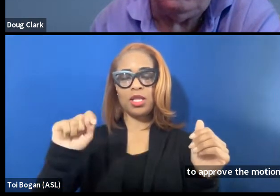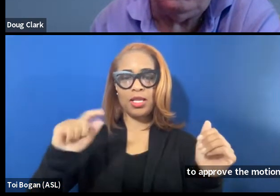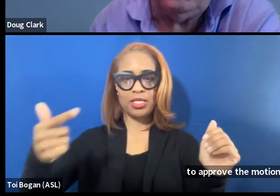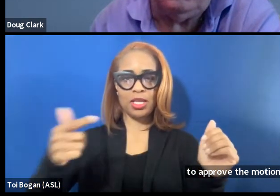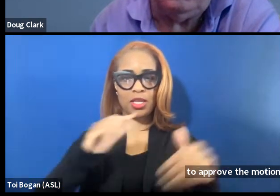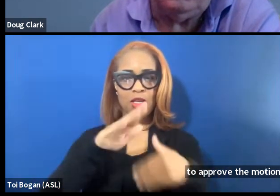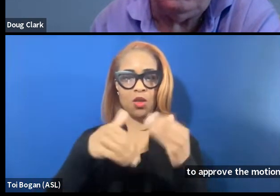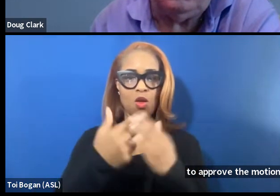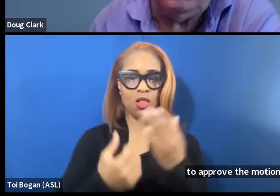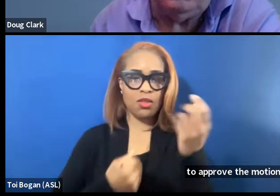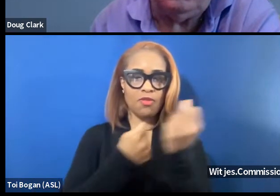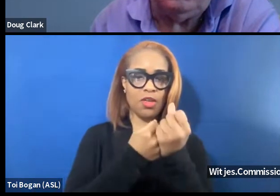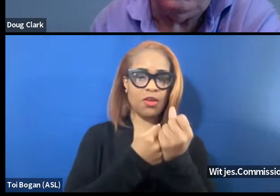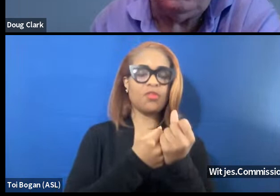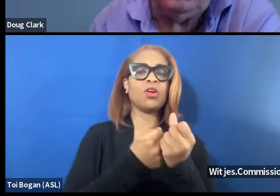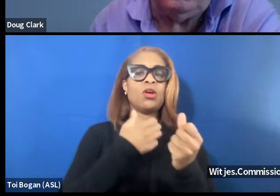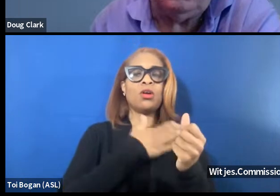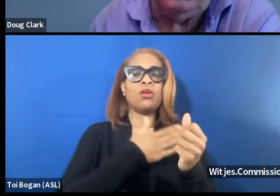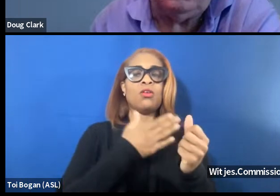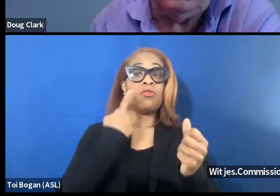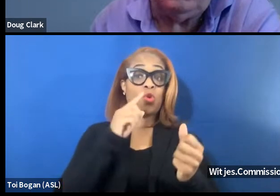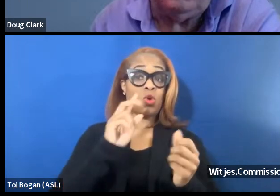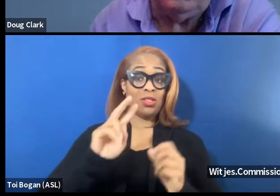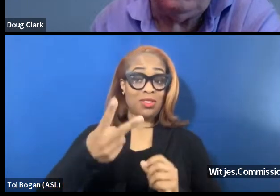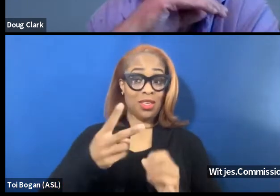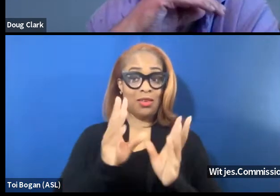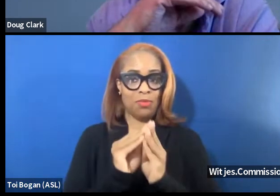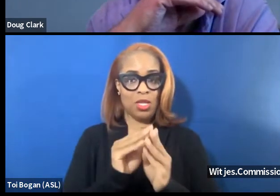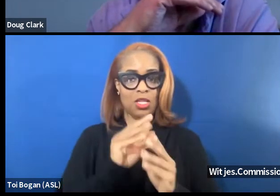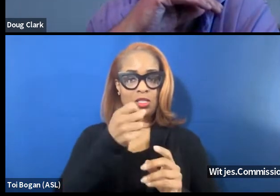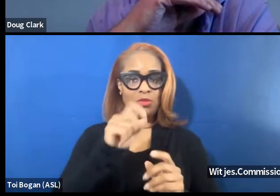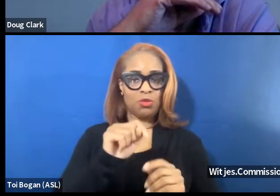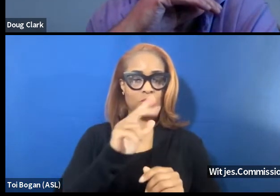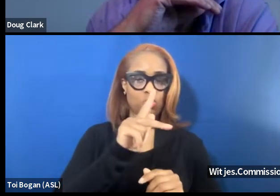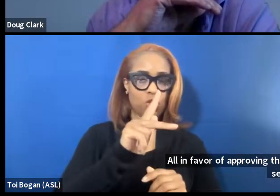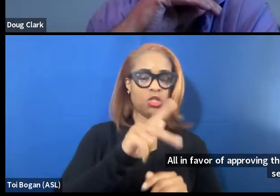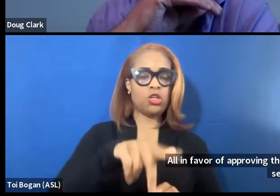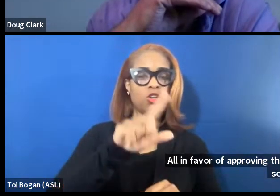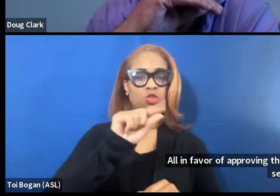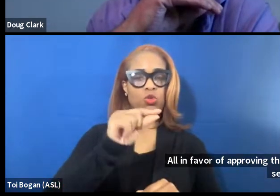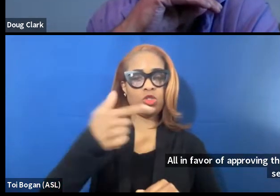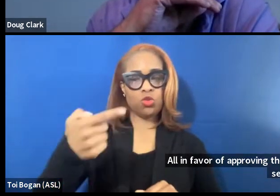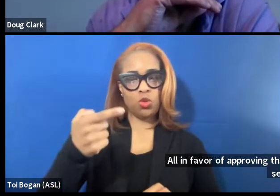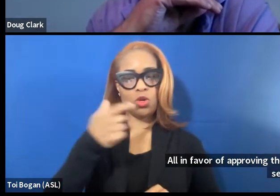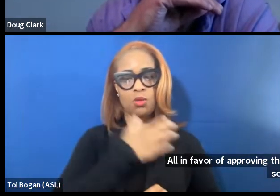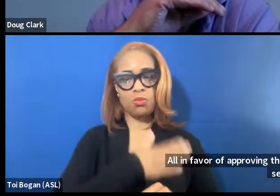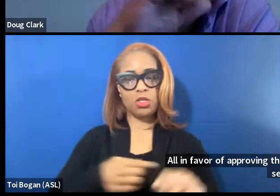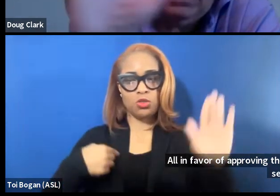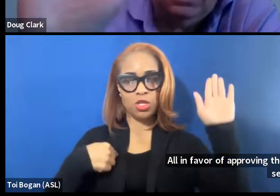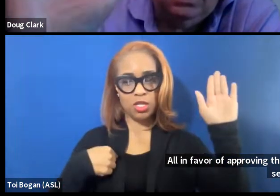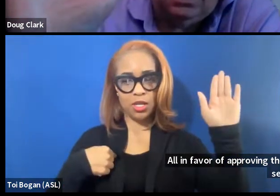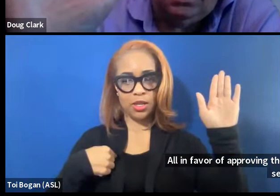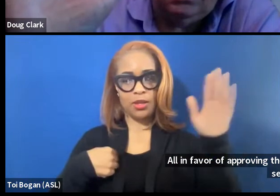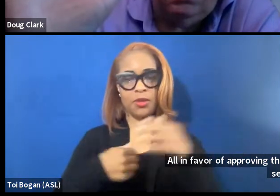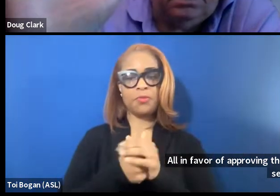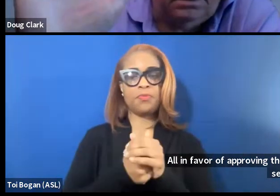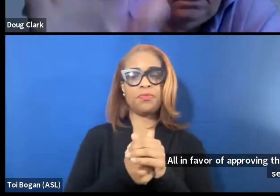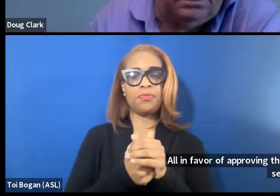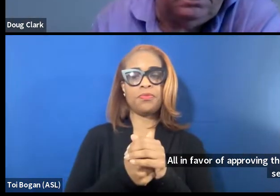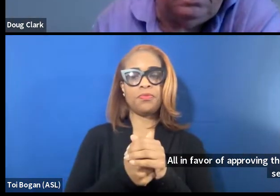all in favor of approving the commission minutes for the second meeting of september 23 2021 signify by raising your hand and saying aye